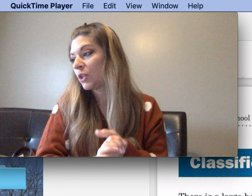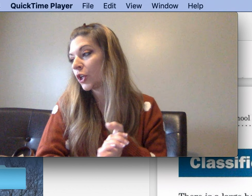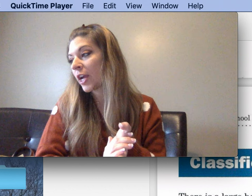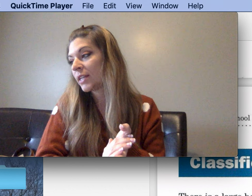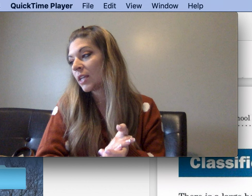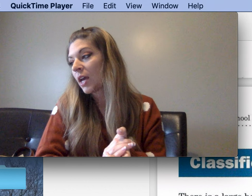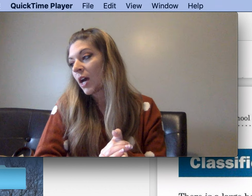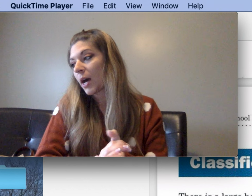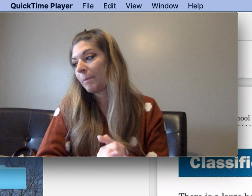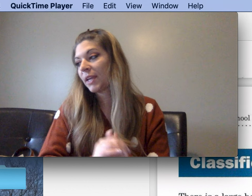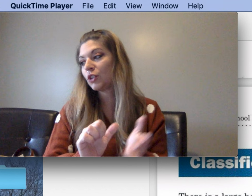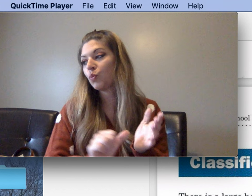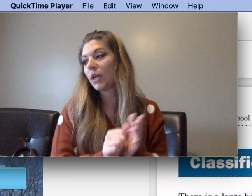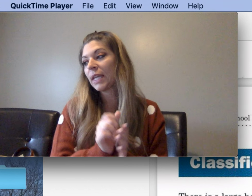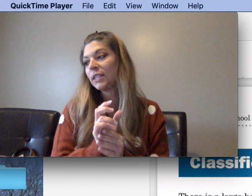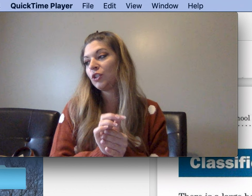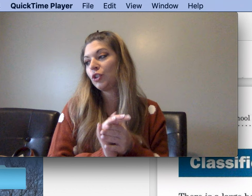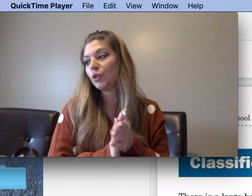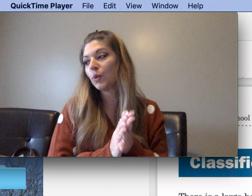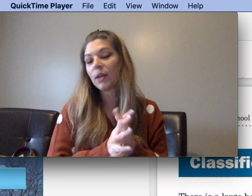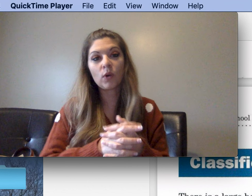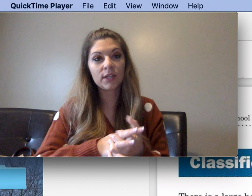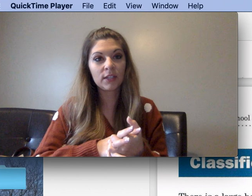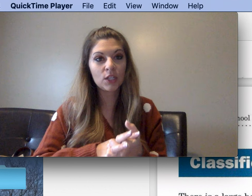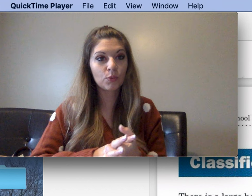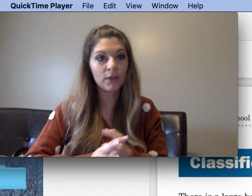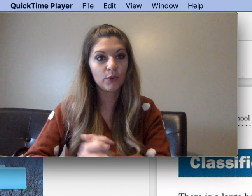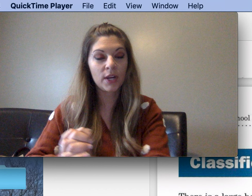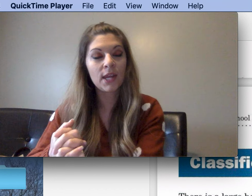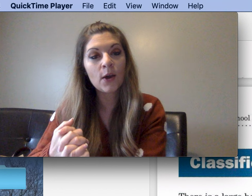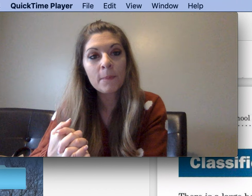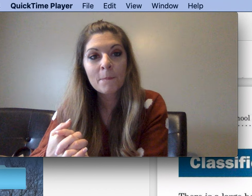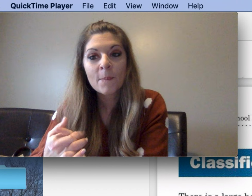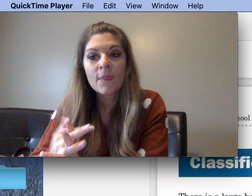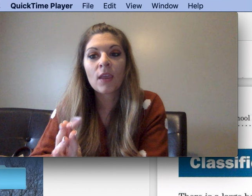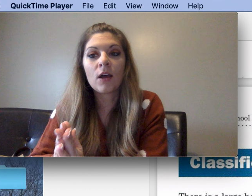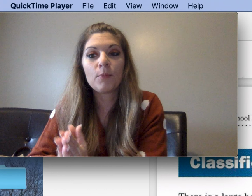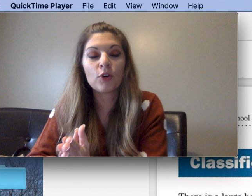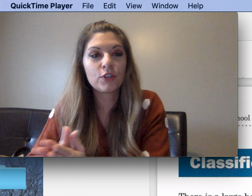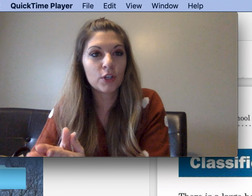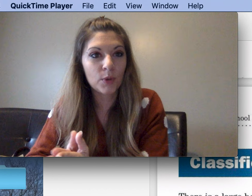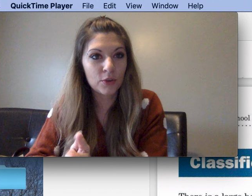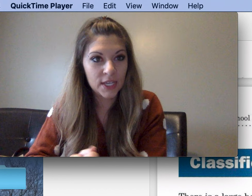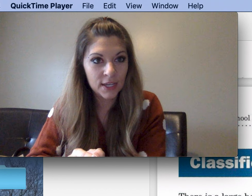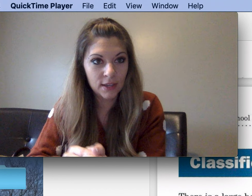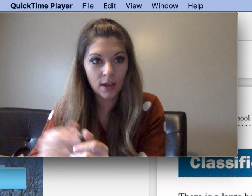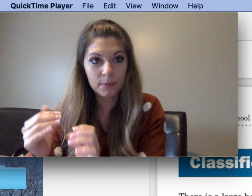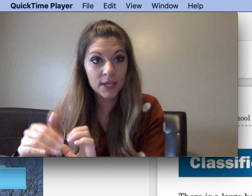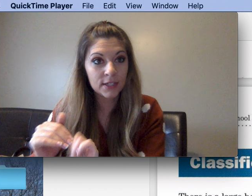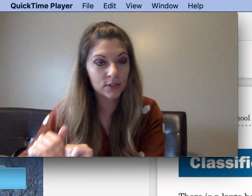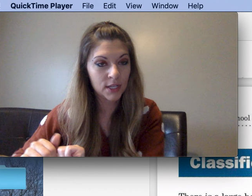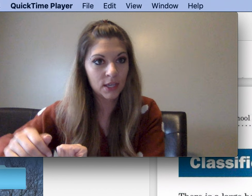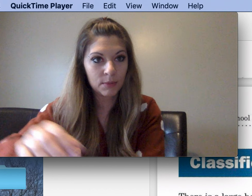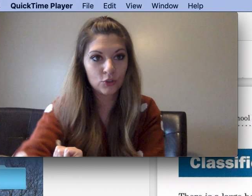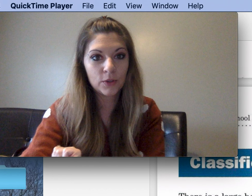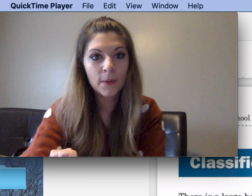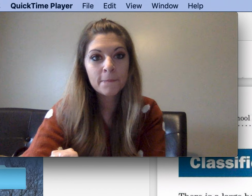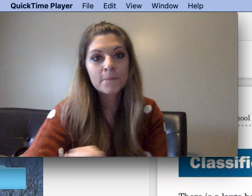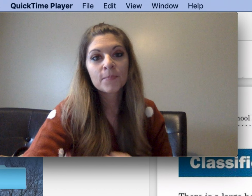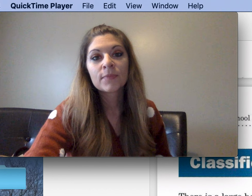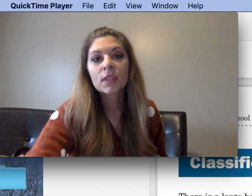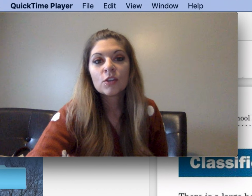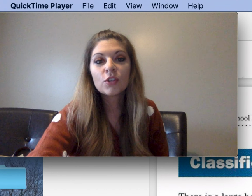would be great. Page 192 and 193 for right now. Also, you're going to want those handouts that I emailed